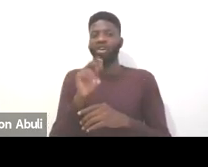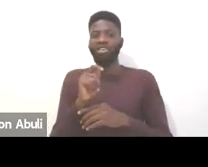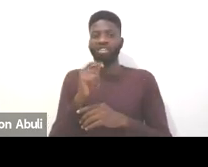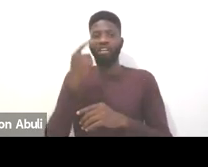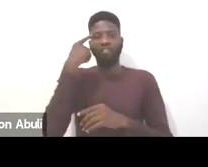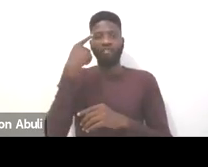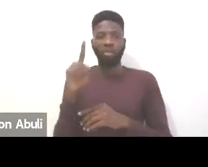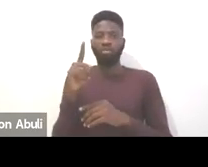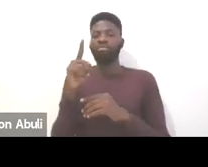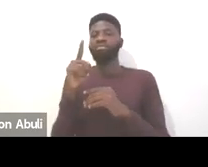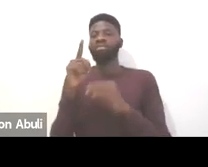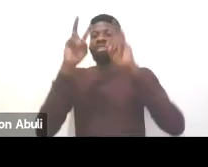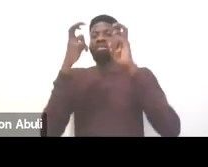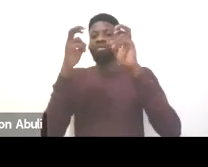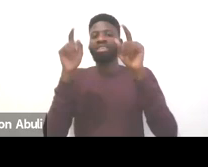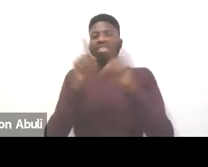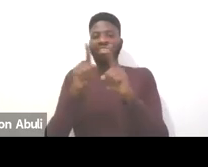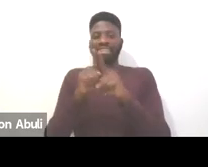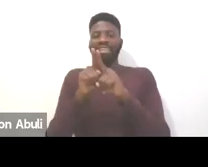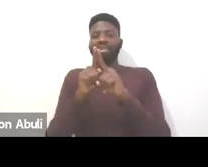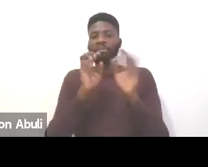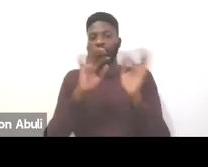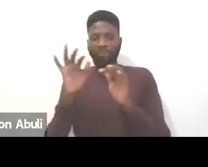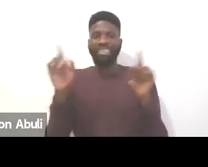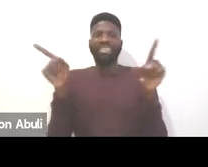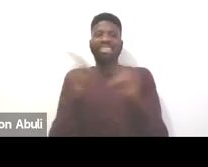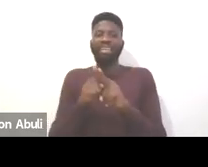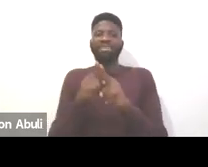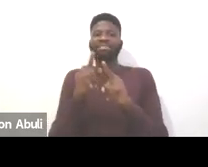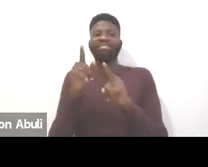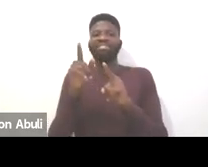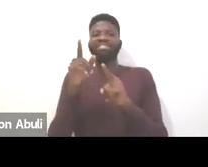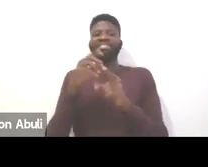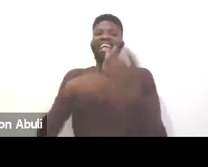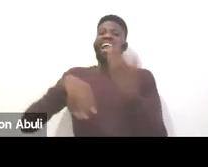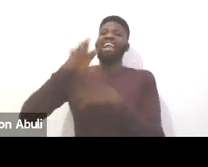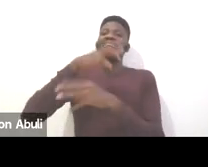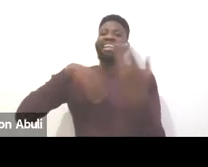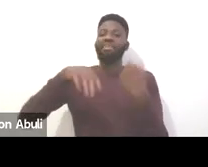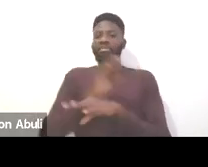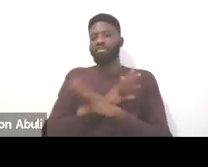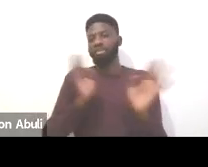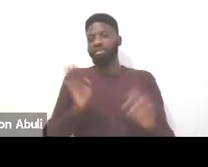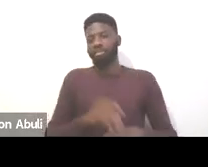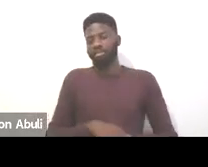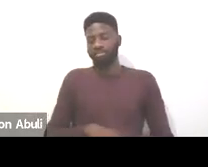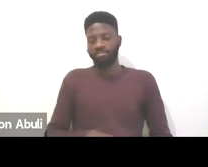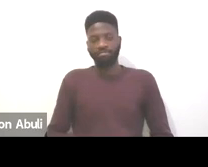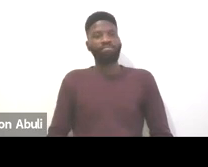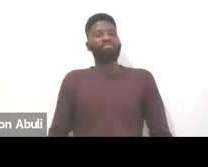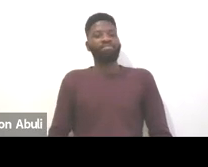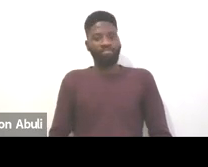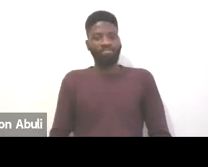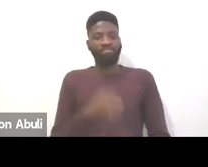titles and maybe for the lists and all that information. So it's just jumbled up together. Yeah. Yeah.